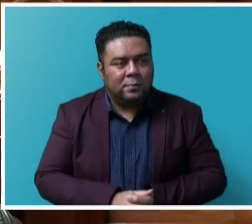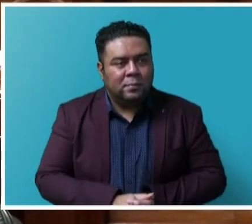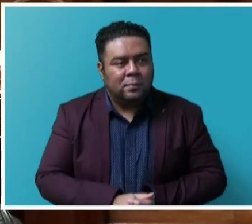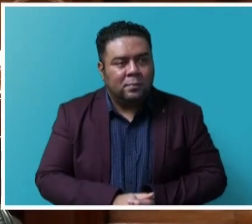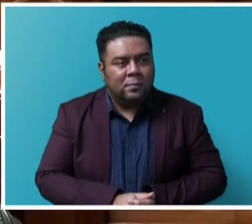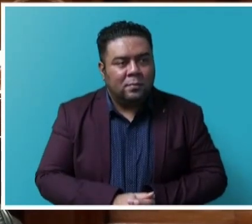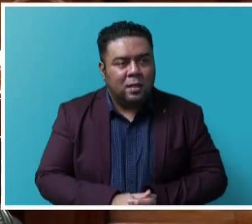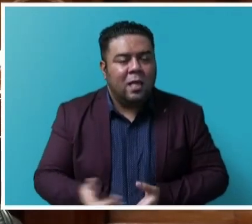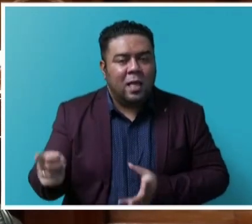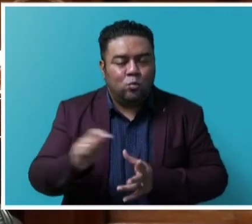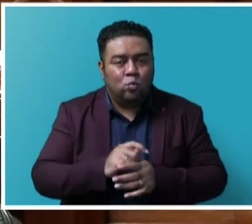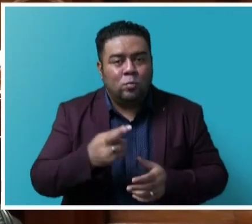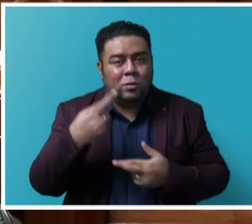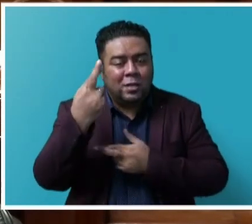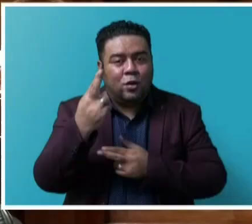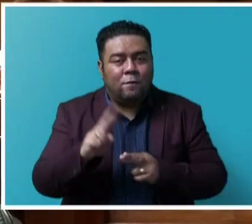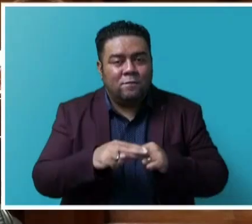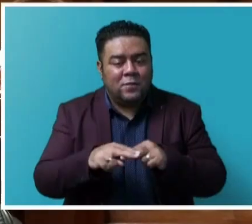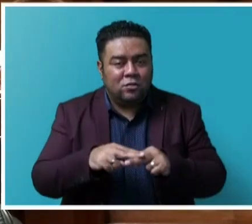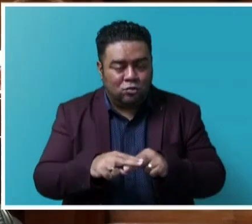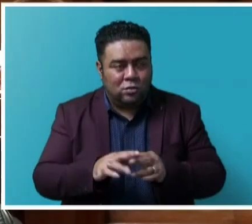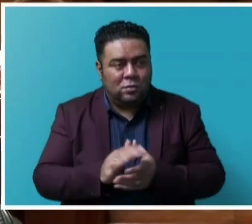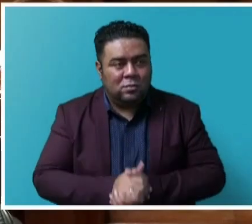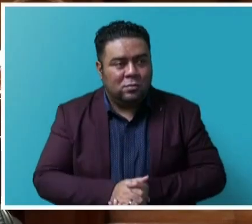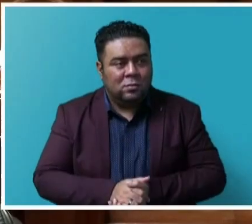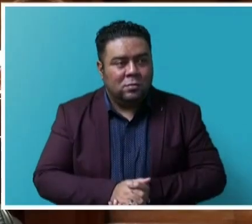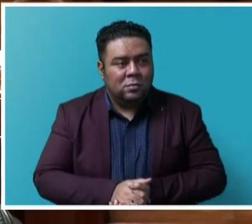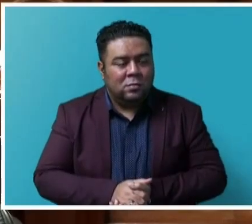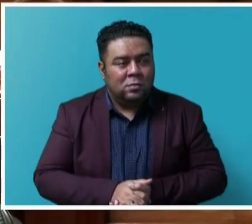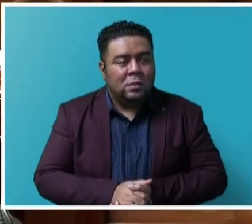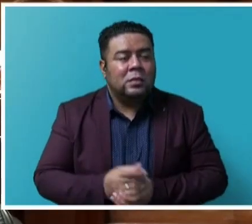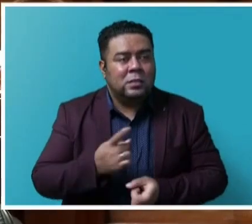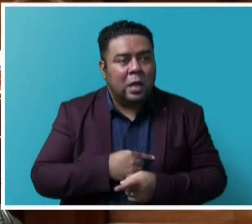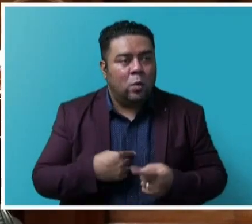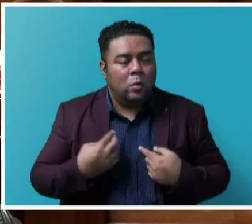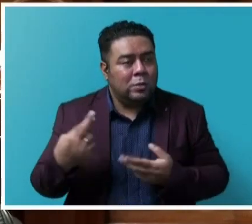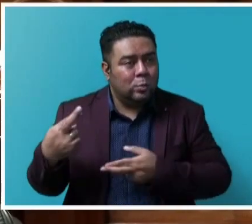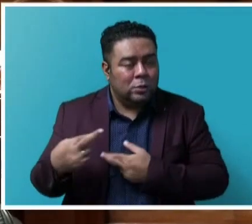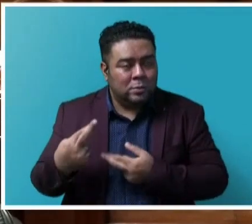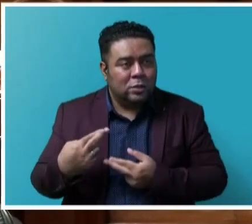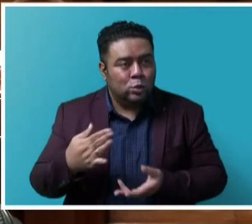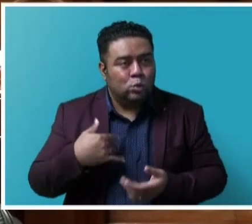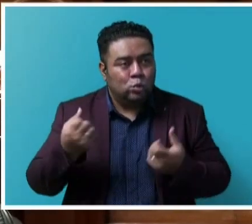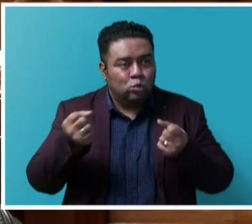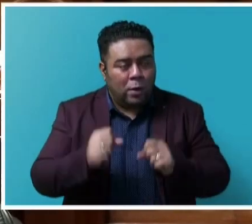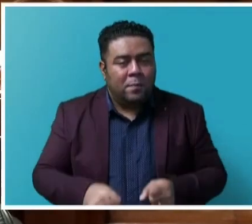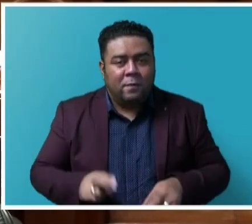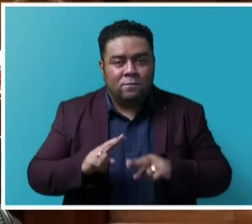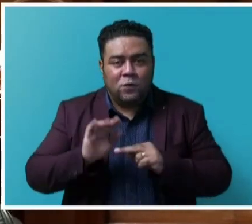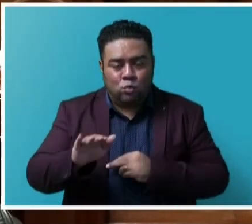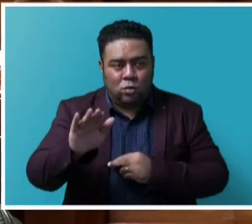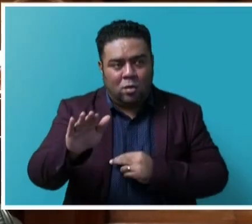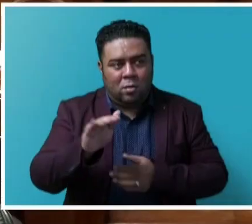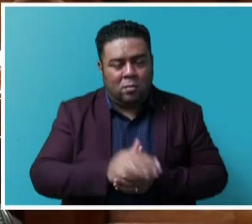As representatives of the people of Fiji, it is our responsibility to shape the future of